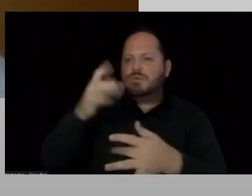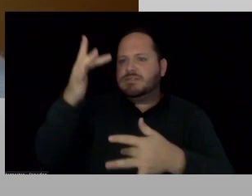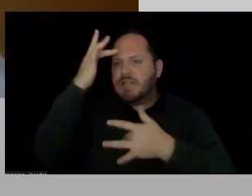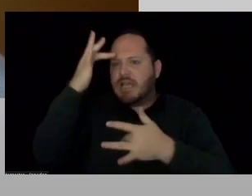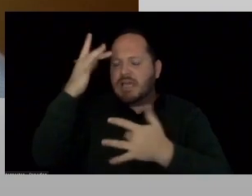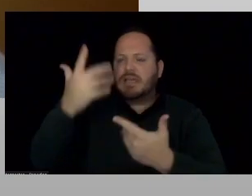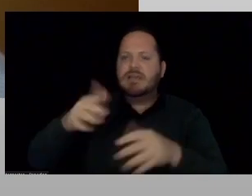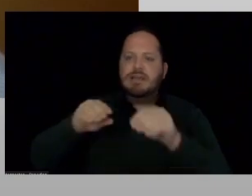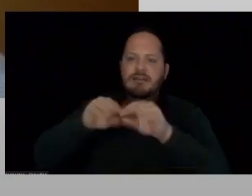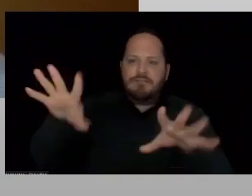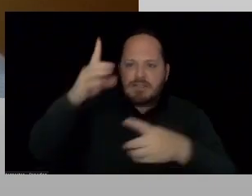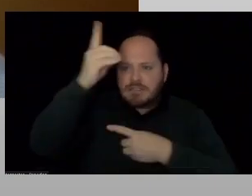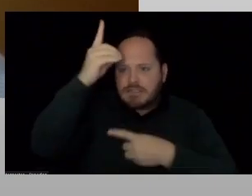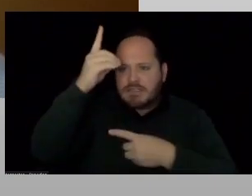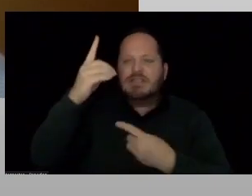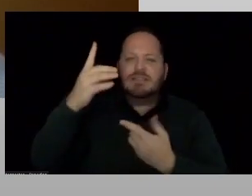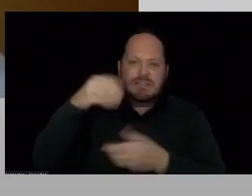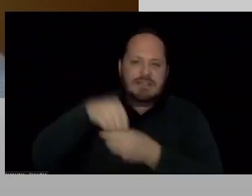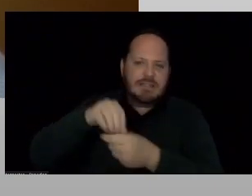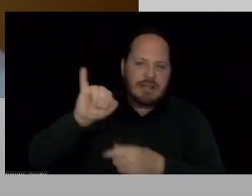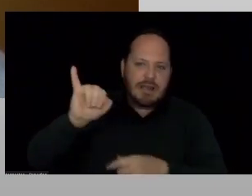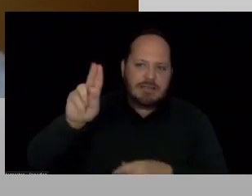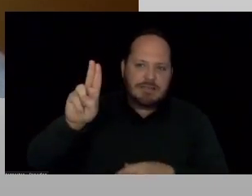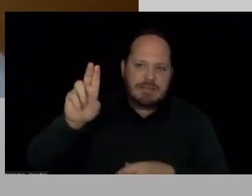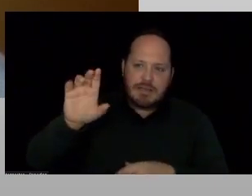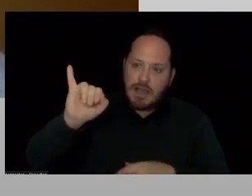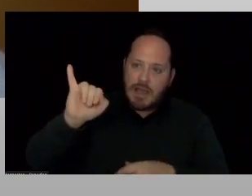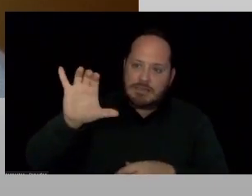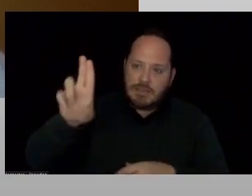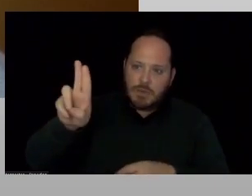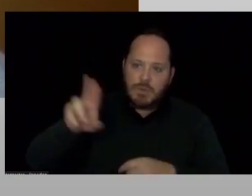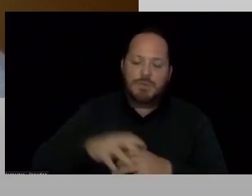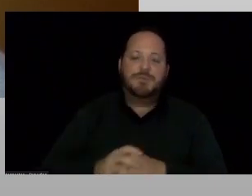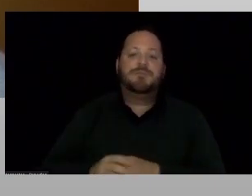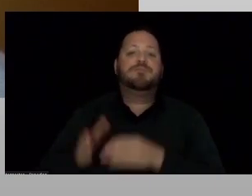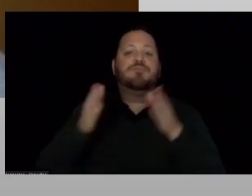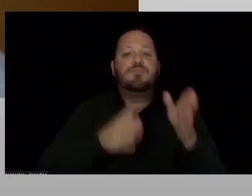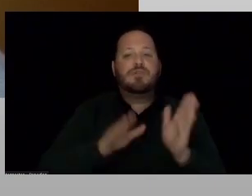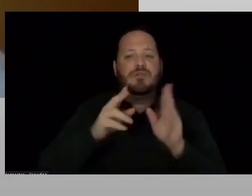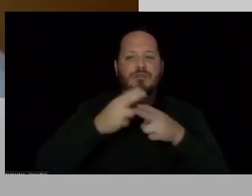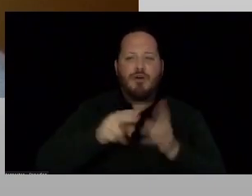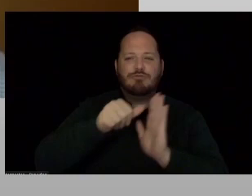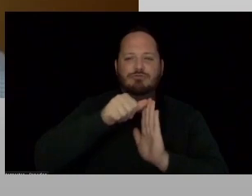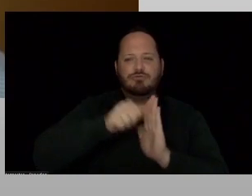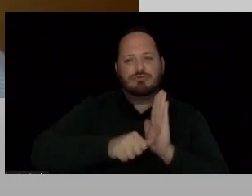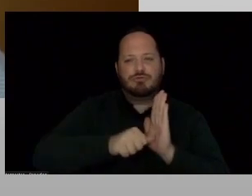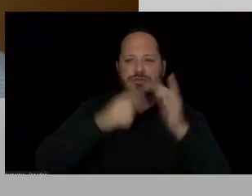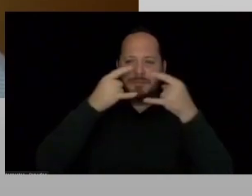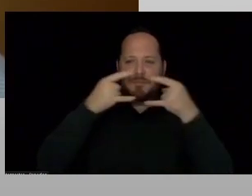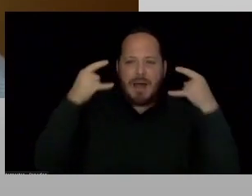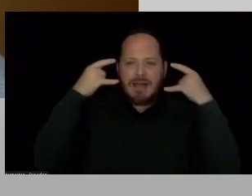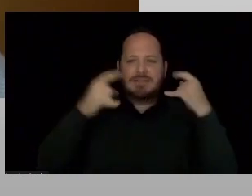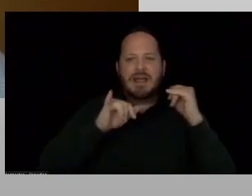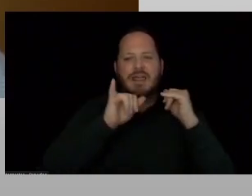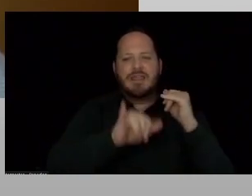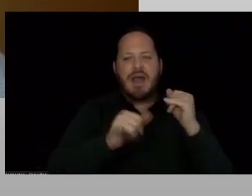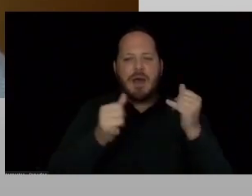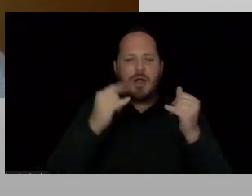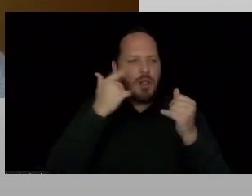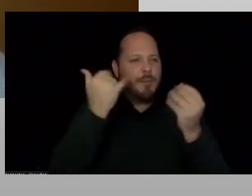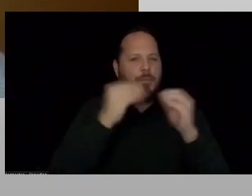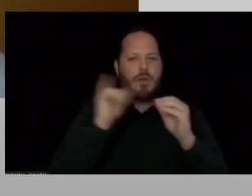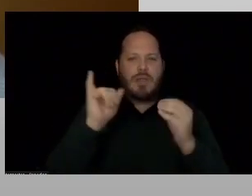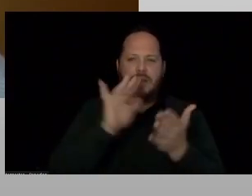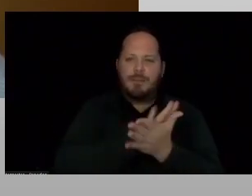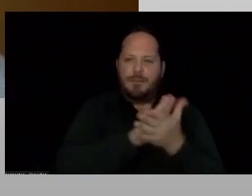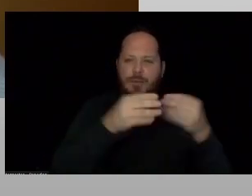A surgical mask is something you see much more commonly. It's kind of looks like it's made out of a papery product, but it's a little more complex than that. There's also